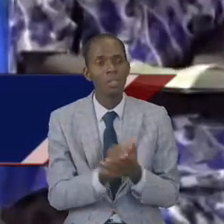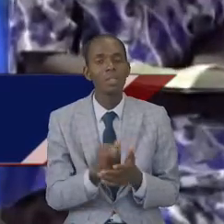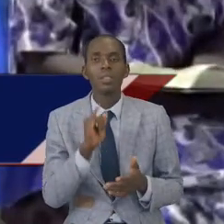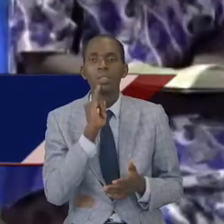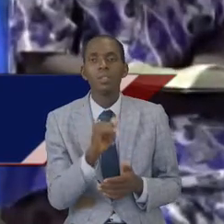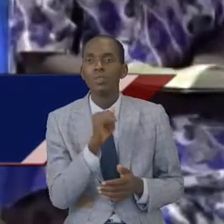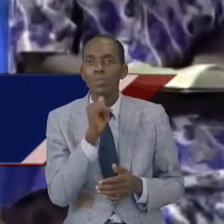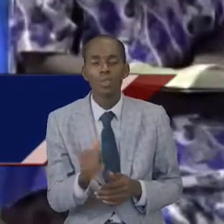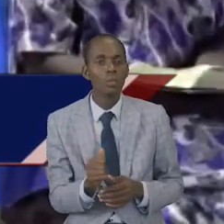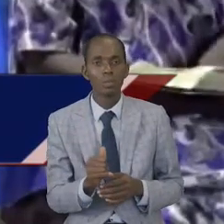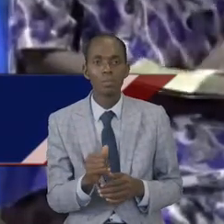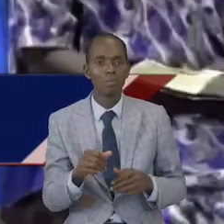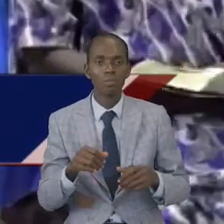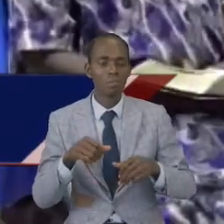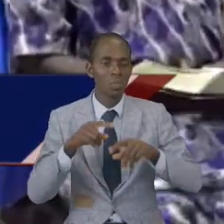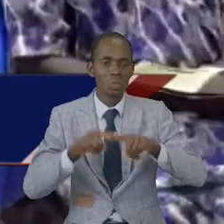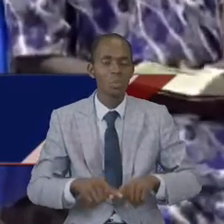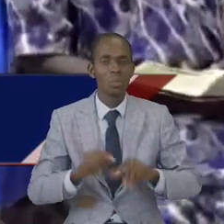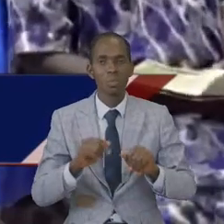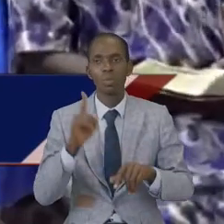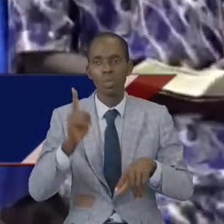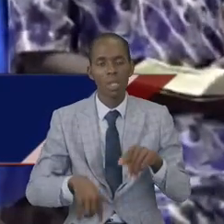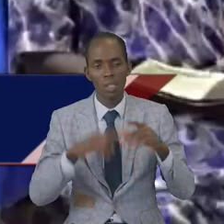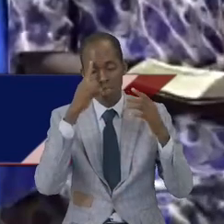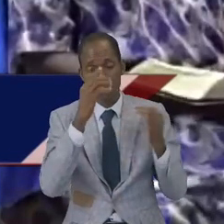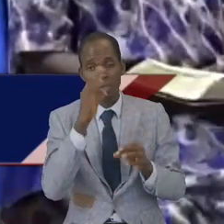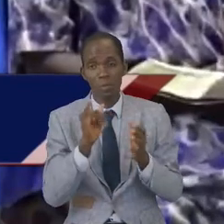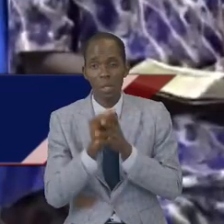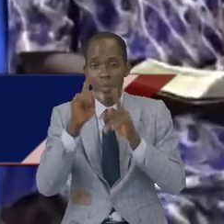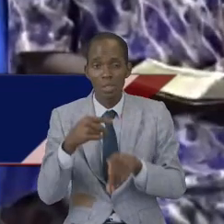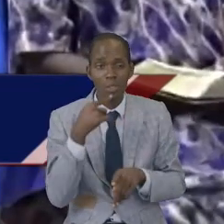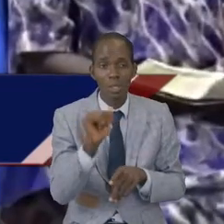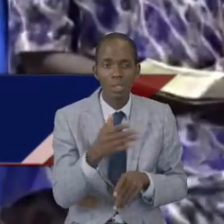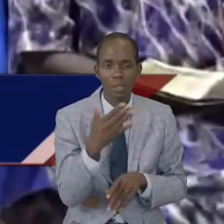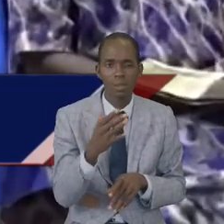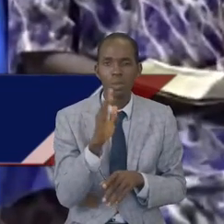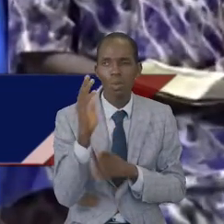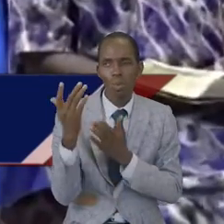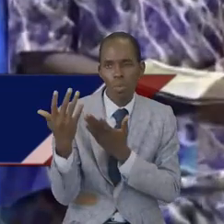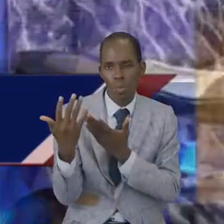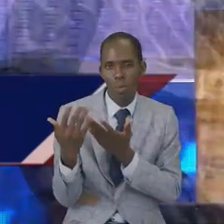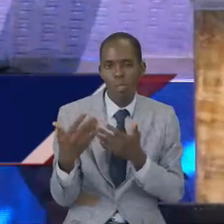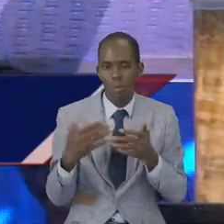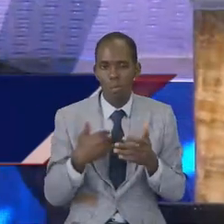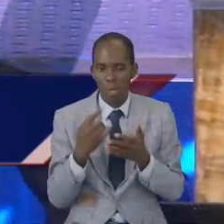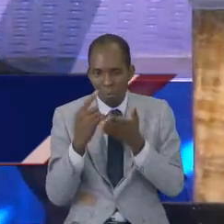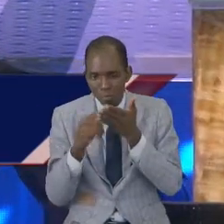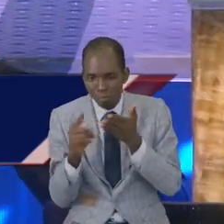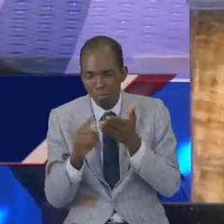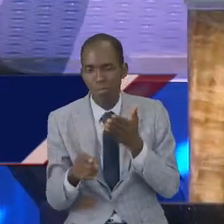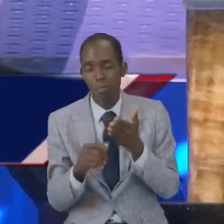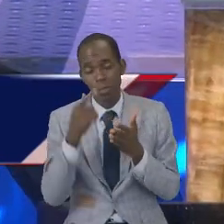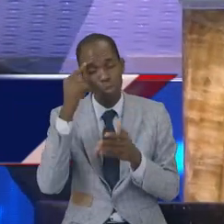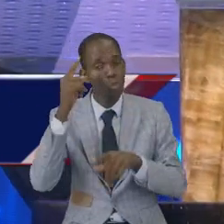steady, a man you cannot trust. If he tells you anything, you have to go and check off from another person, because you can